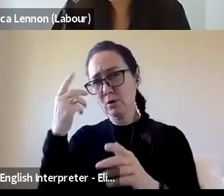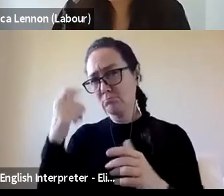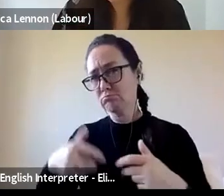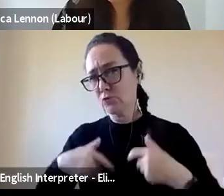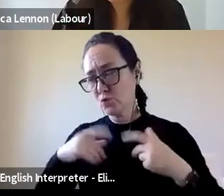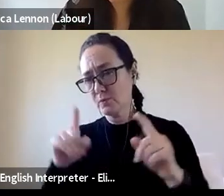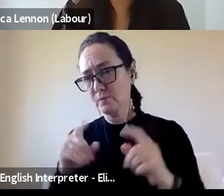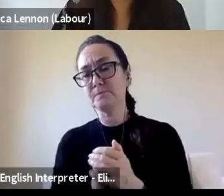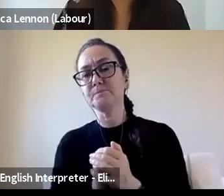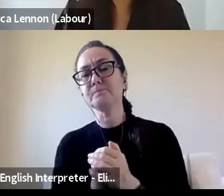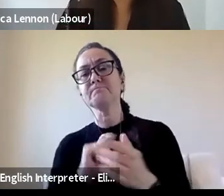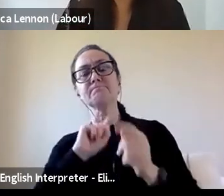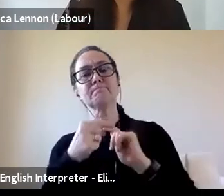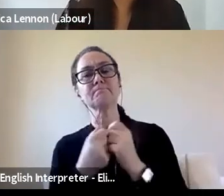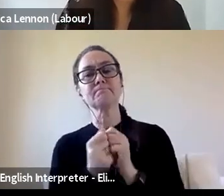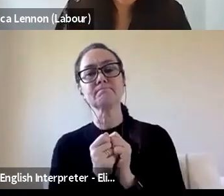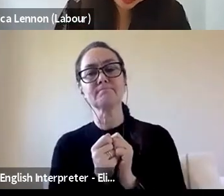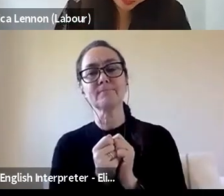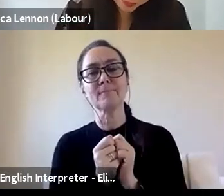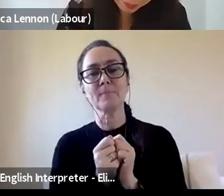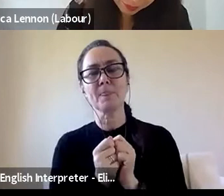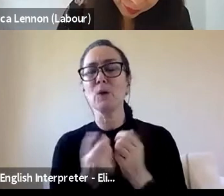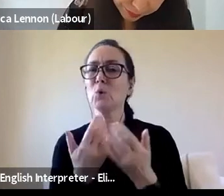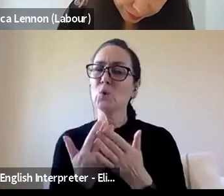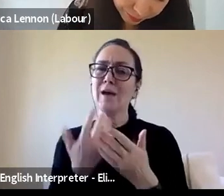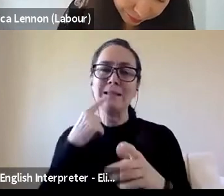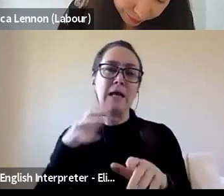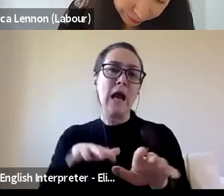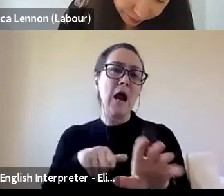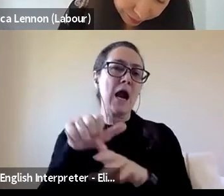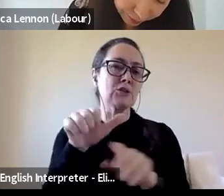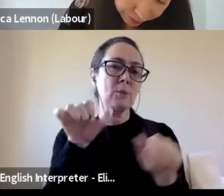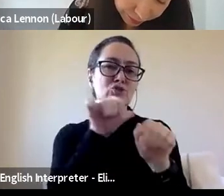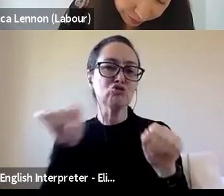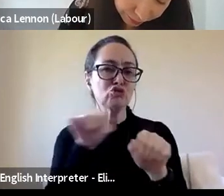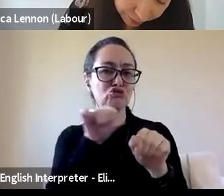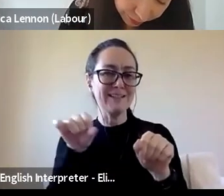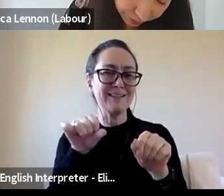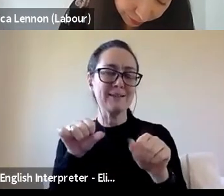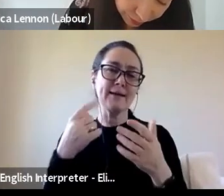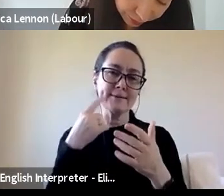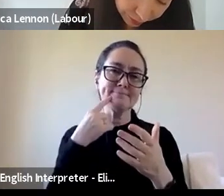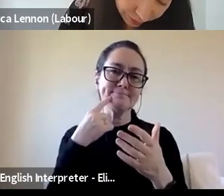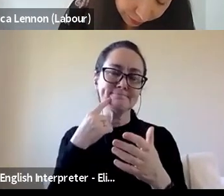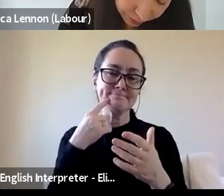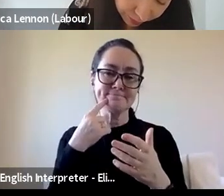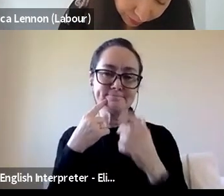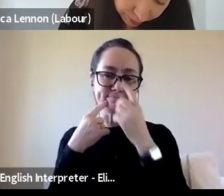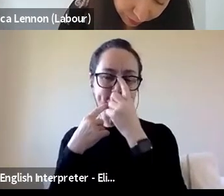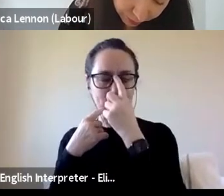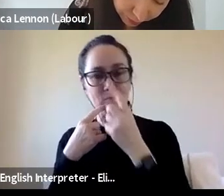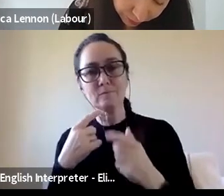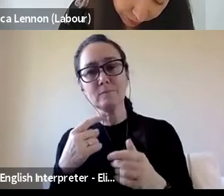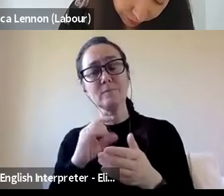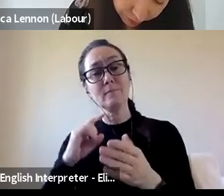of elective surgeries is going to be a tough thing for the NHS to handle. In the Highlands, we have a new elective care centre on the horizon, expected